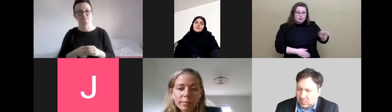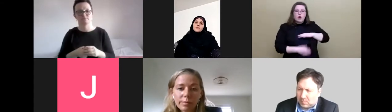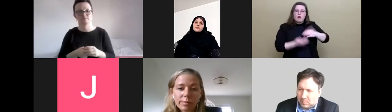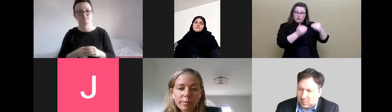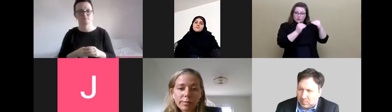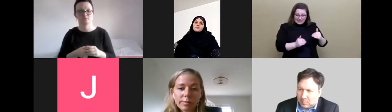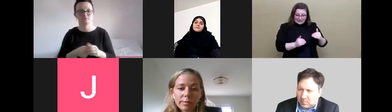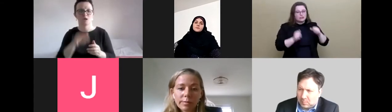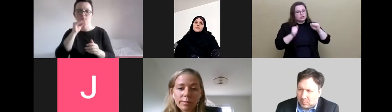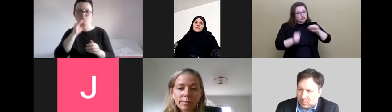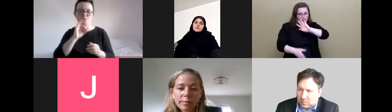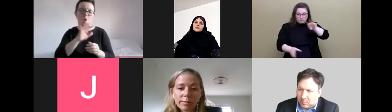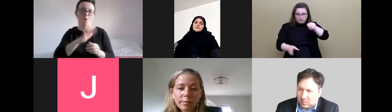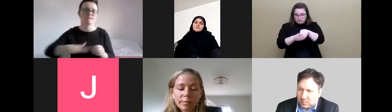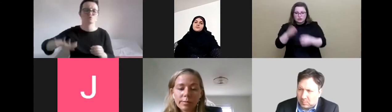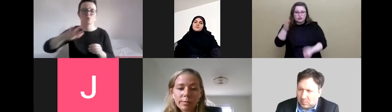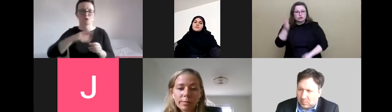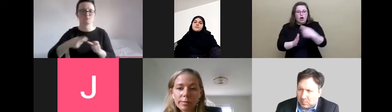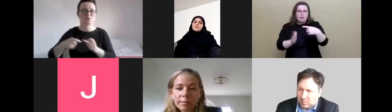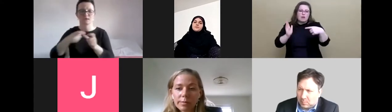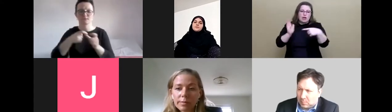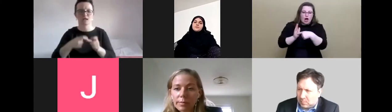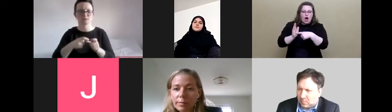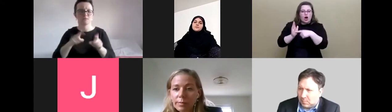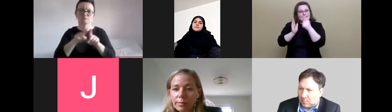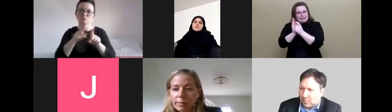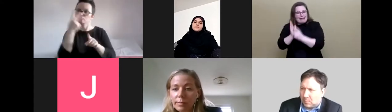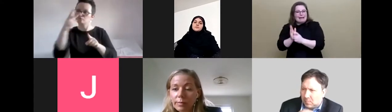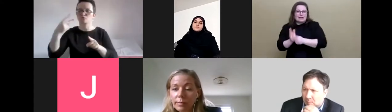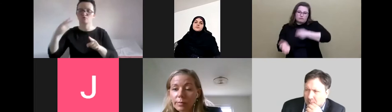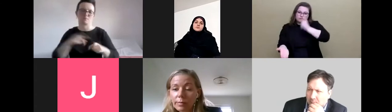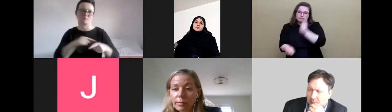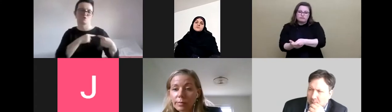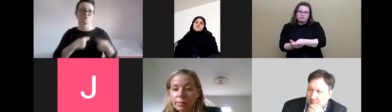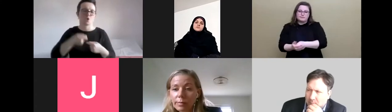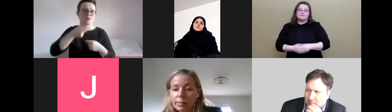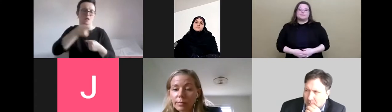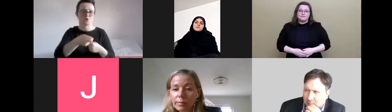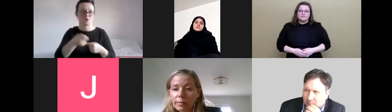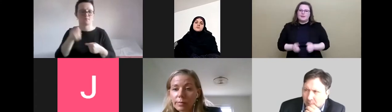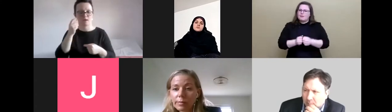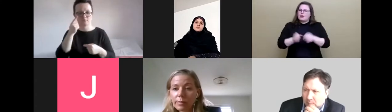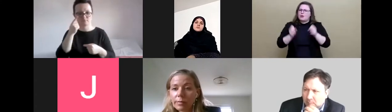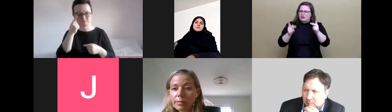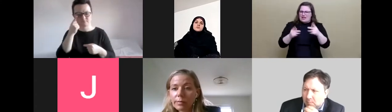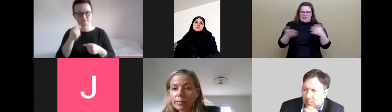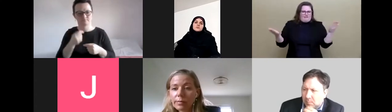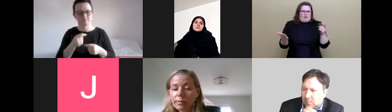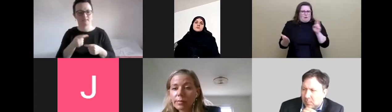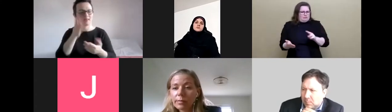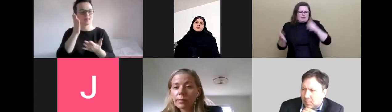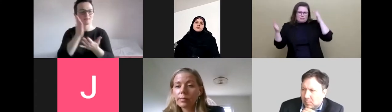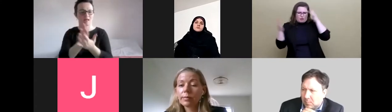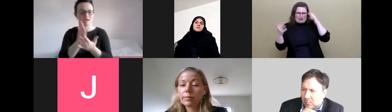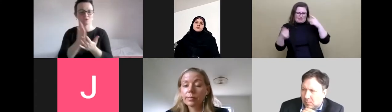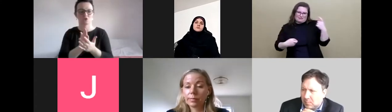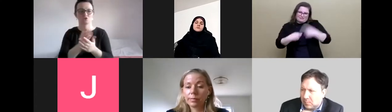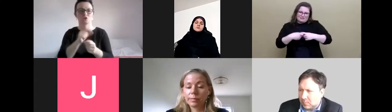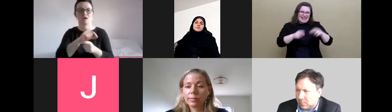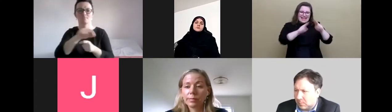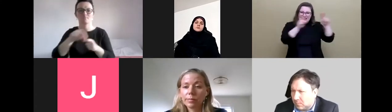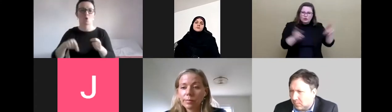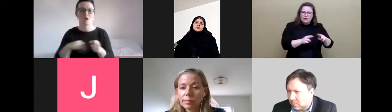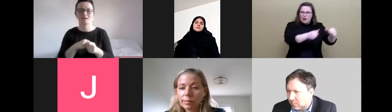the policy making and so on. So what are the problems here when it comes to international organizations and other donors?